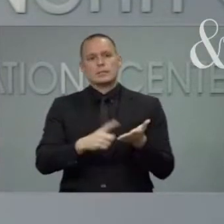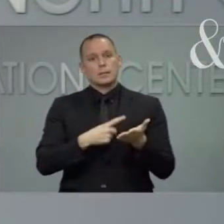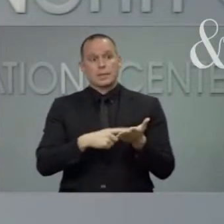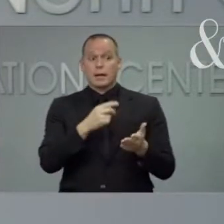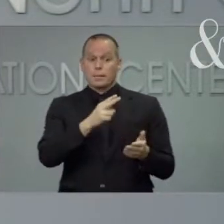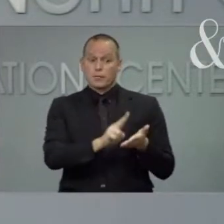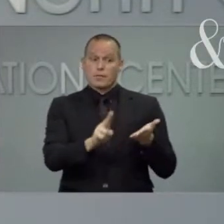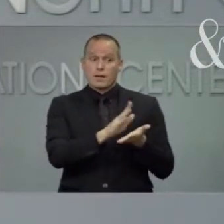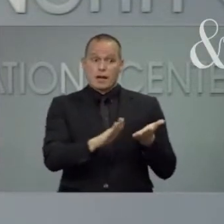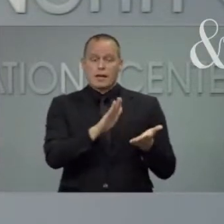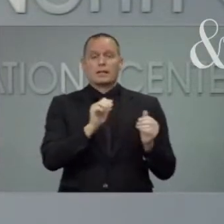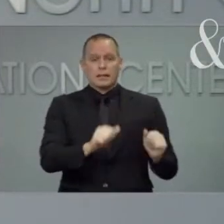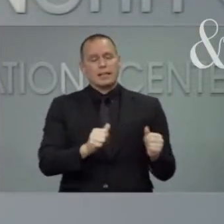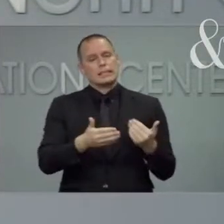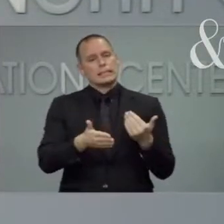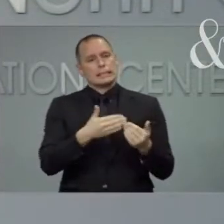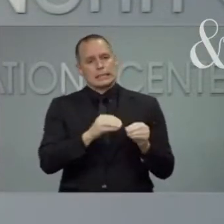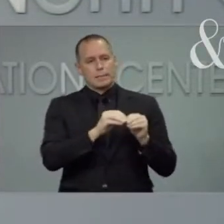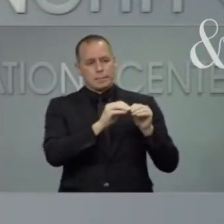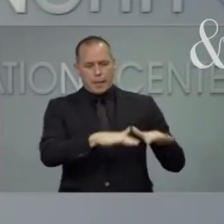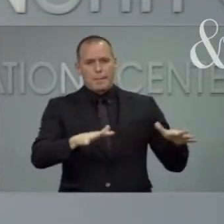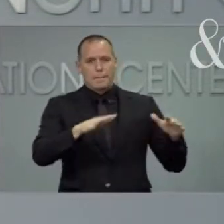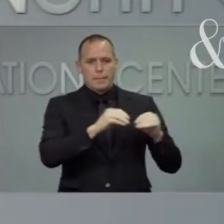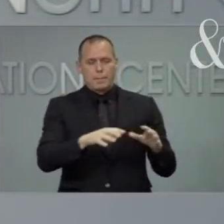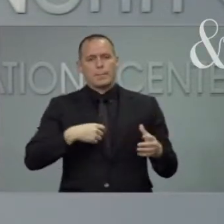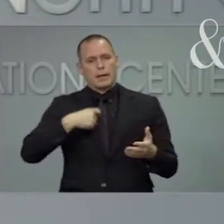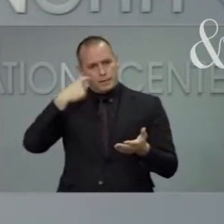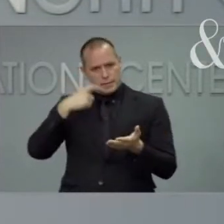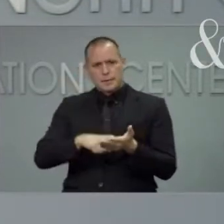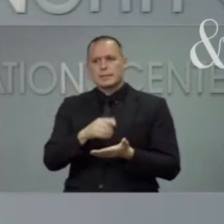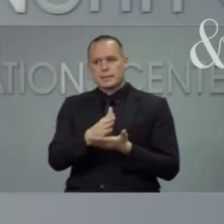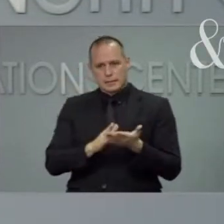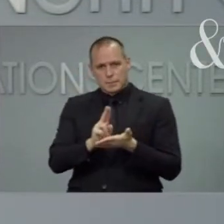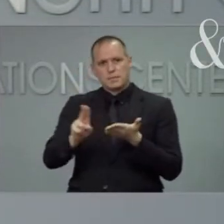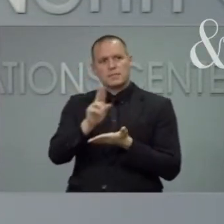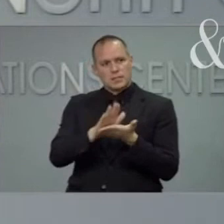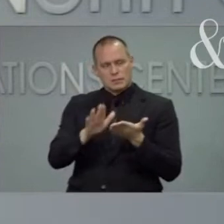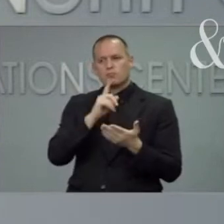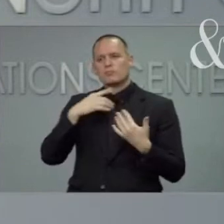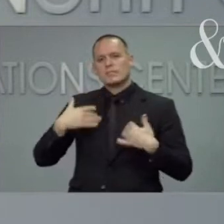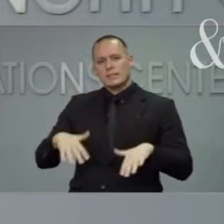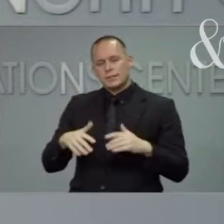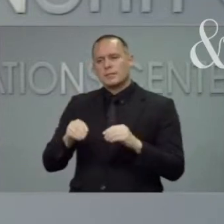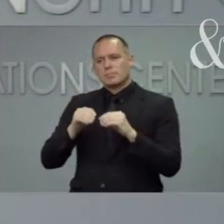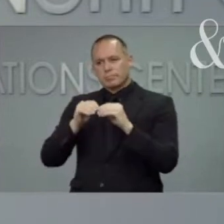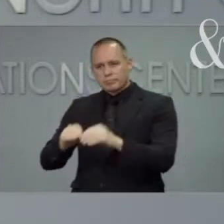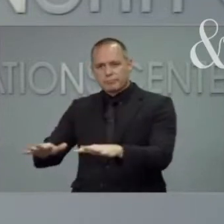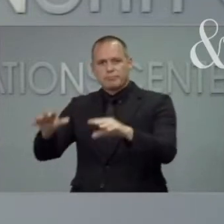hotbeds of virus. We see clusters in our universities, so we're trying to stay on